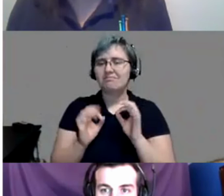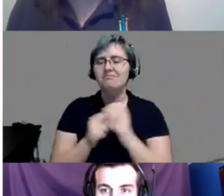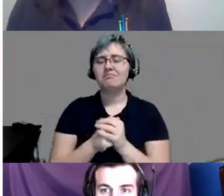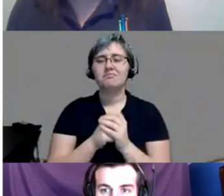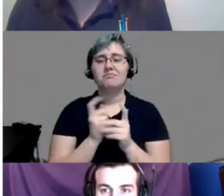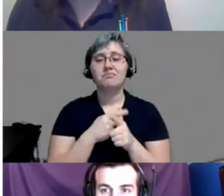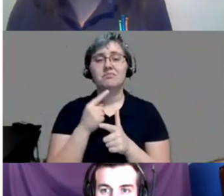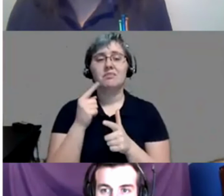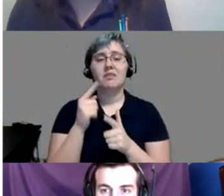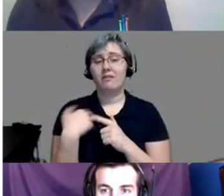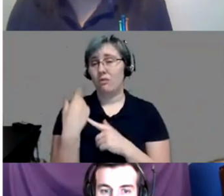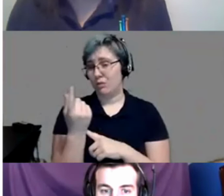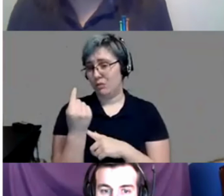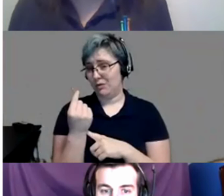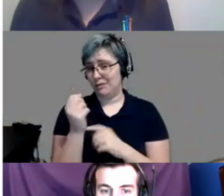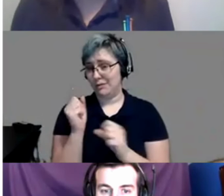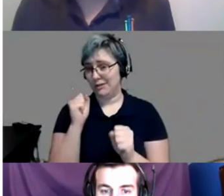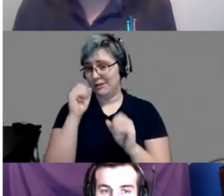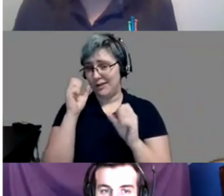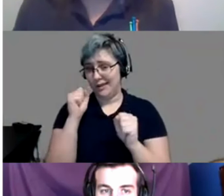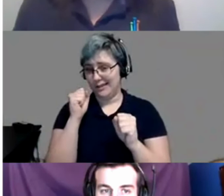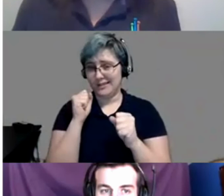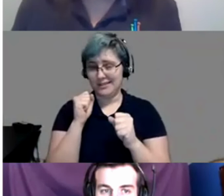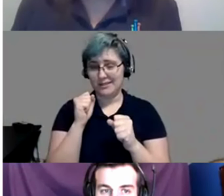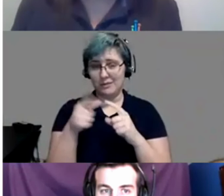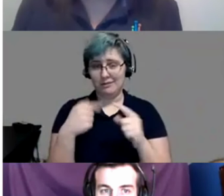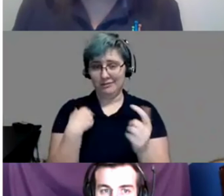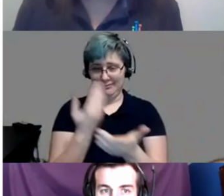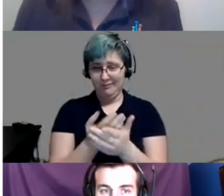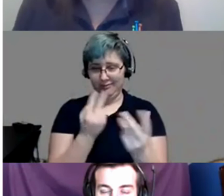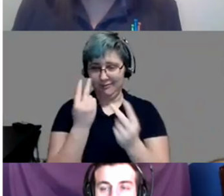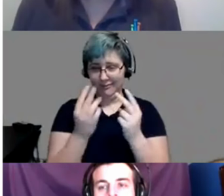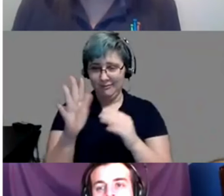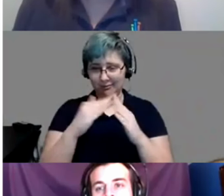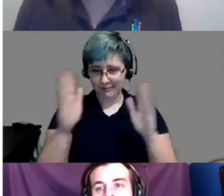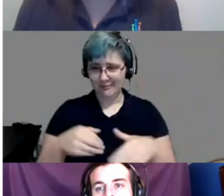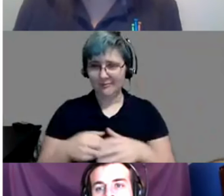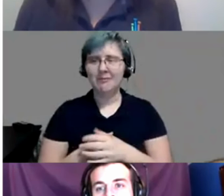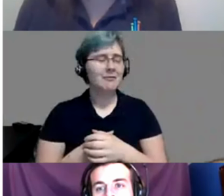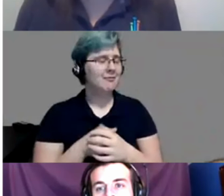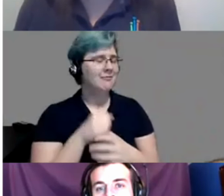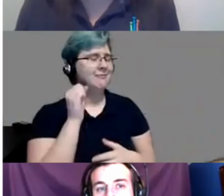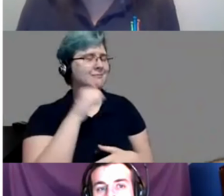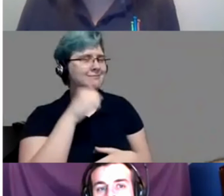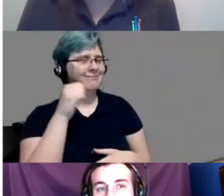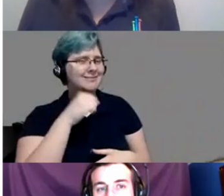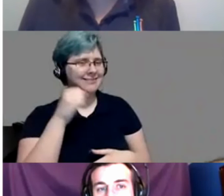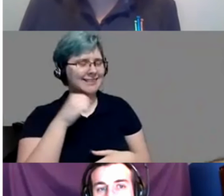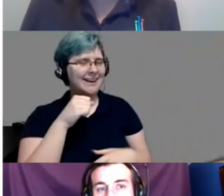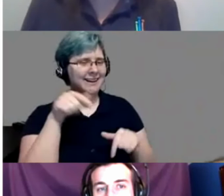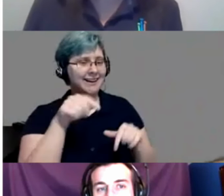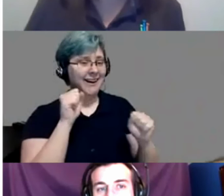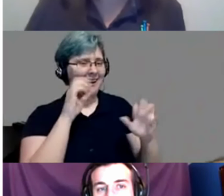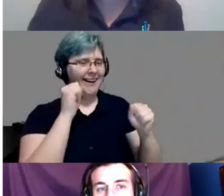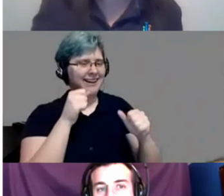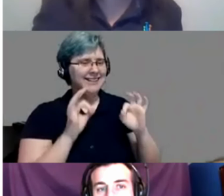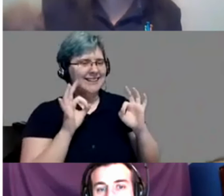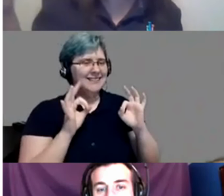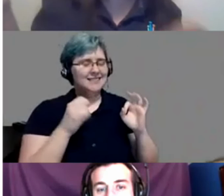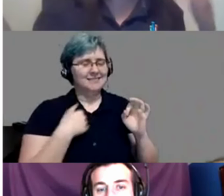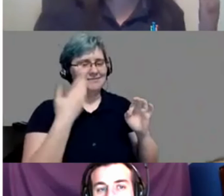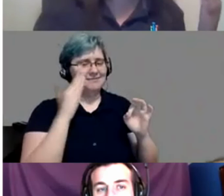Then we had one more little surprise when I got to visit you, right? Yeah, this was a Showed me your surprise, TV. George. I didn't even